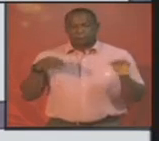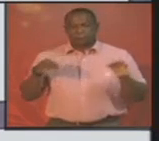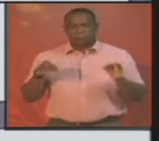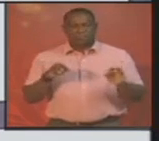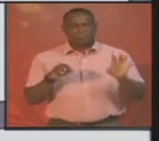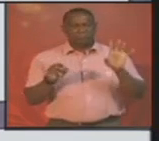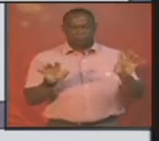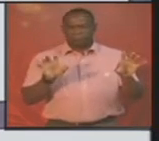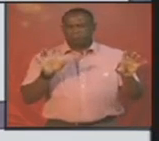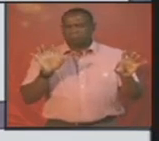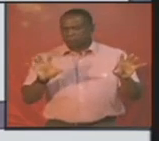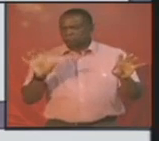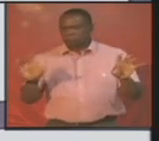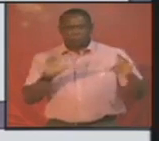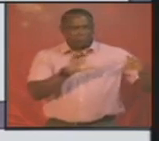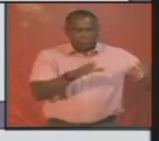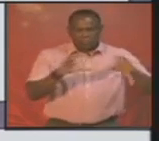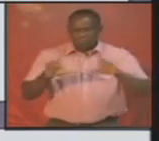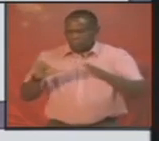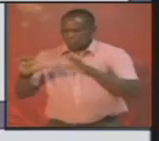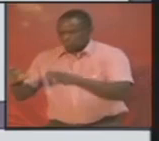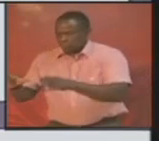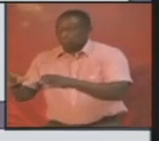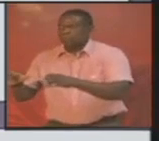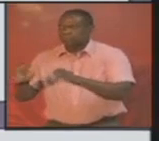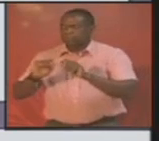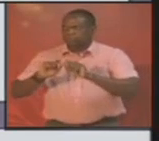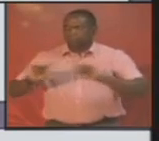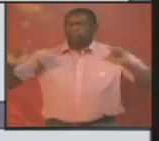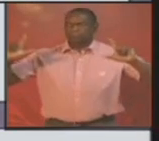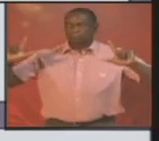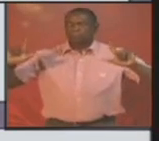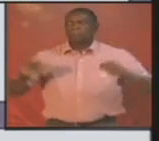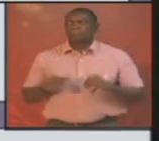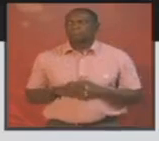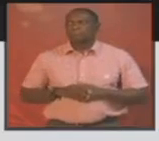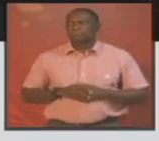categories of drugs. So can I go to the first slide, please?